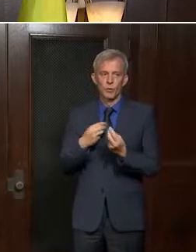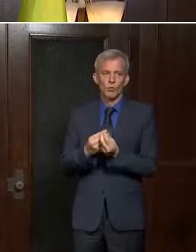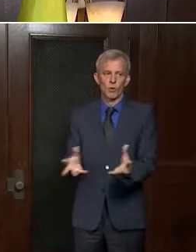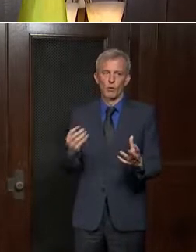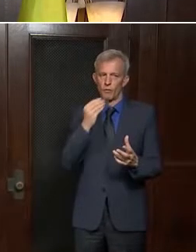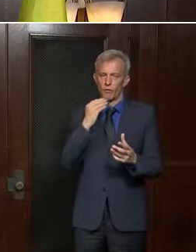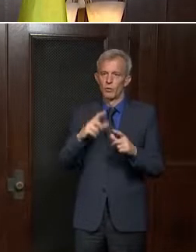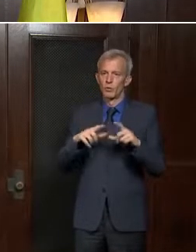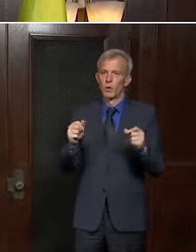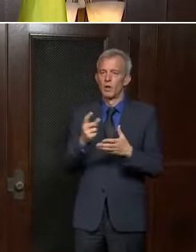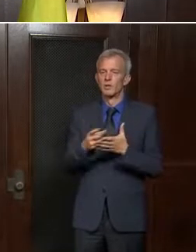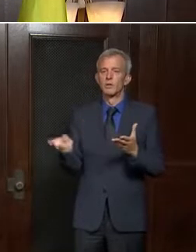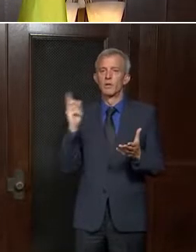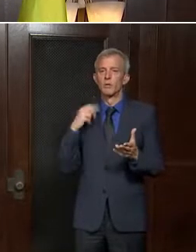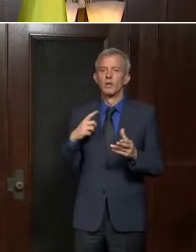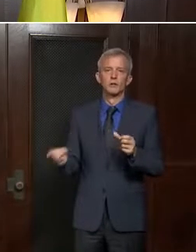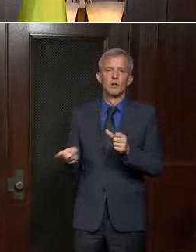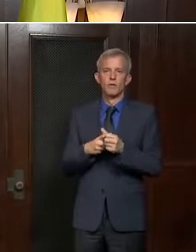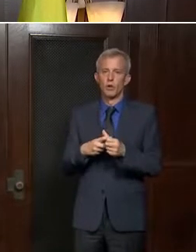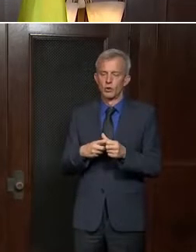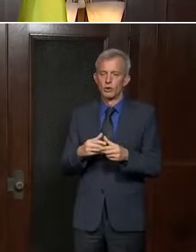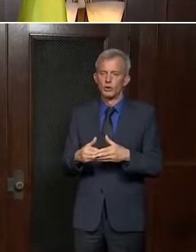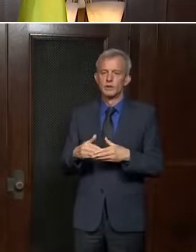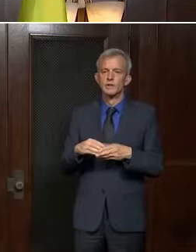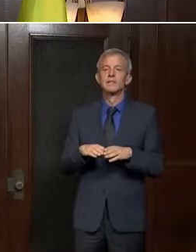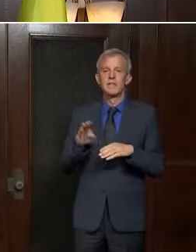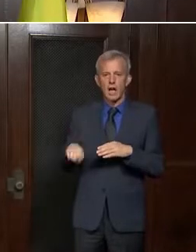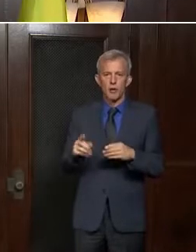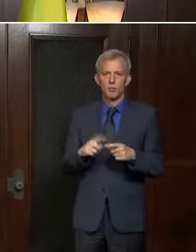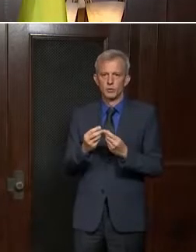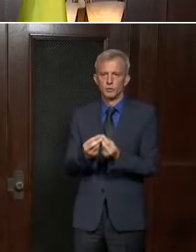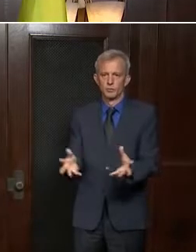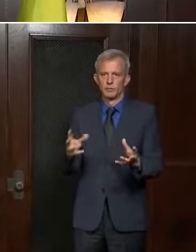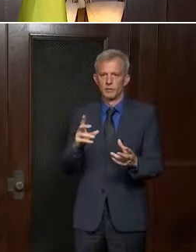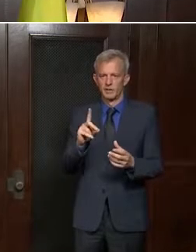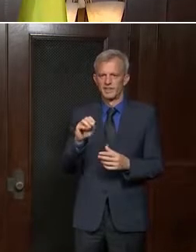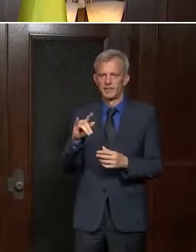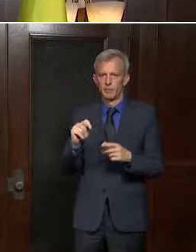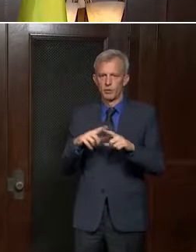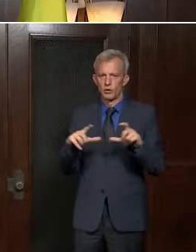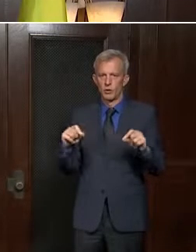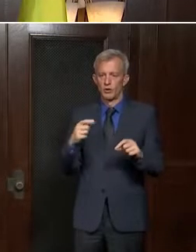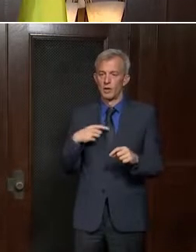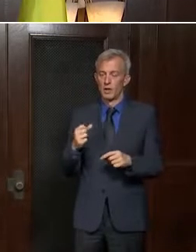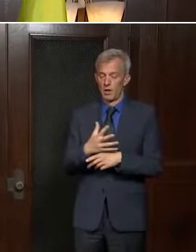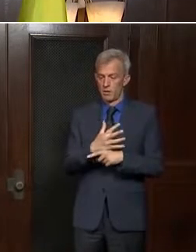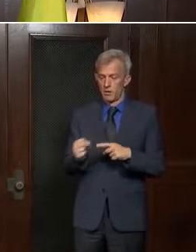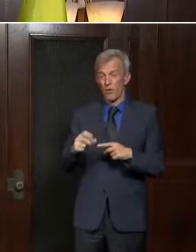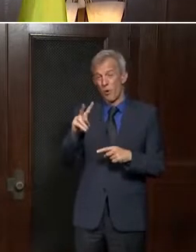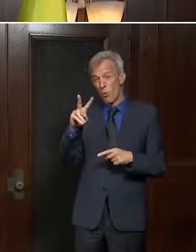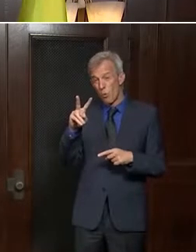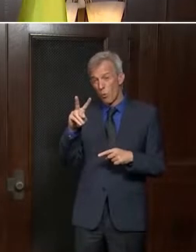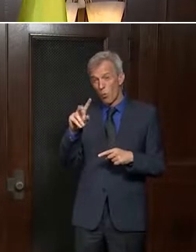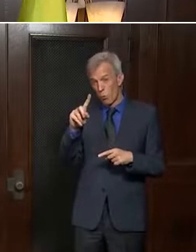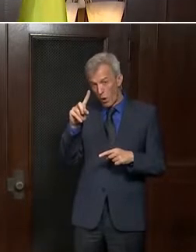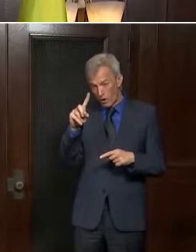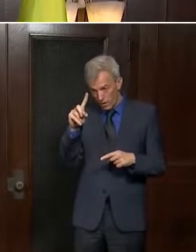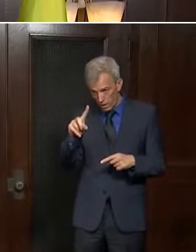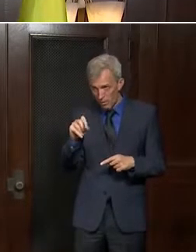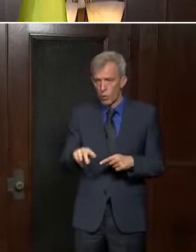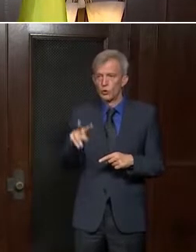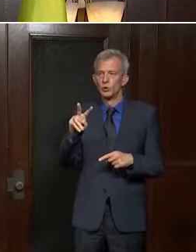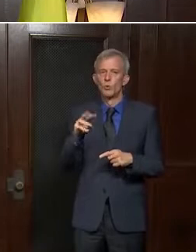week as an initial step towards providing debit cards, and we exhausted our supply of $1.2 million in gift